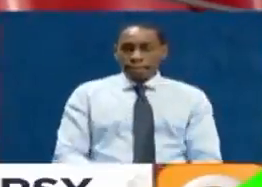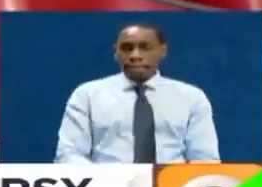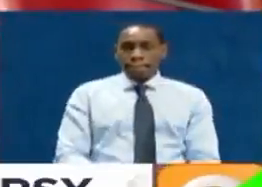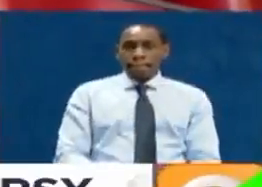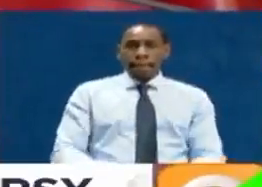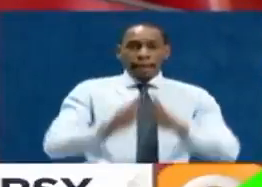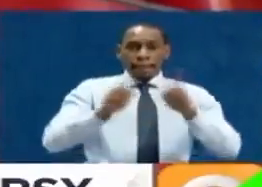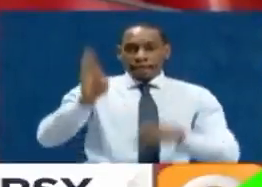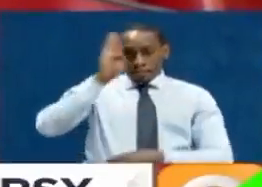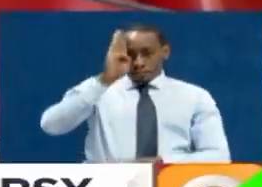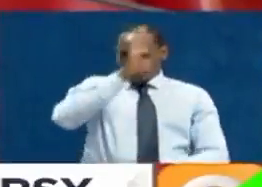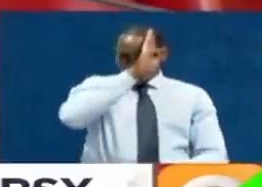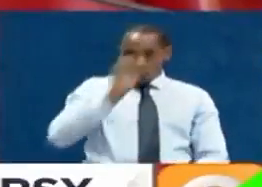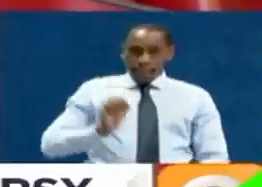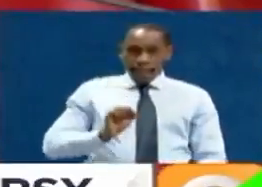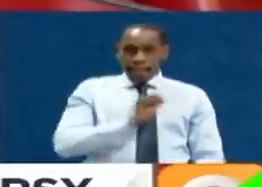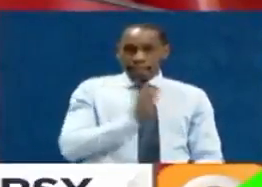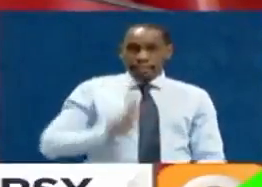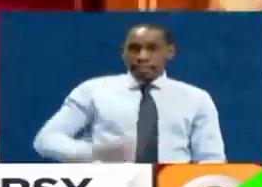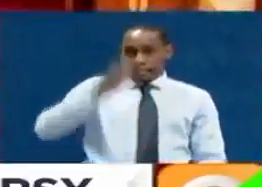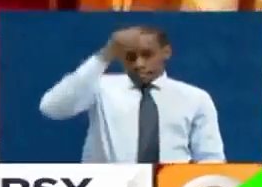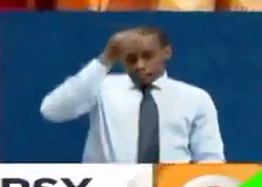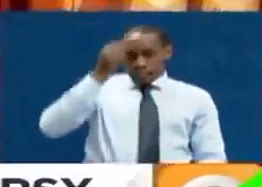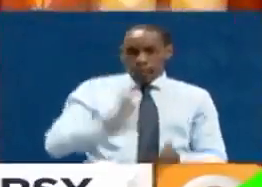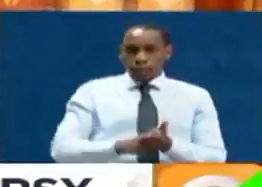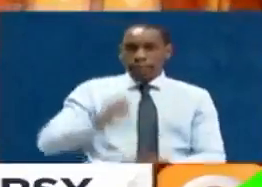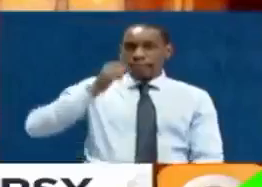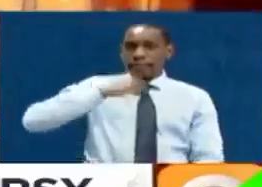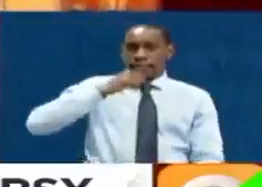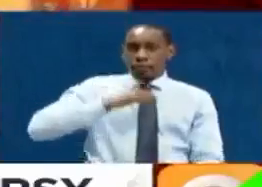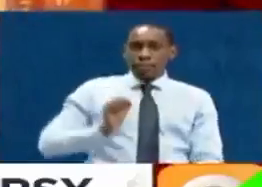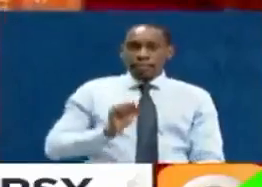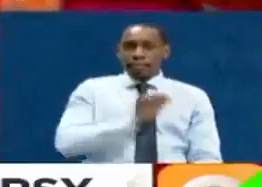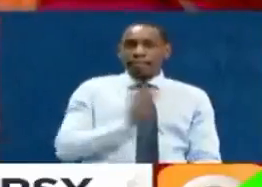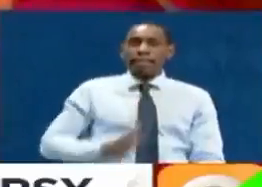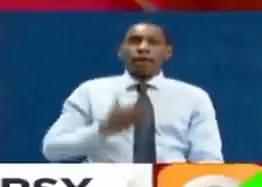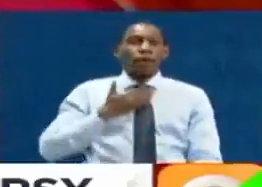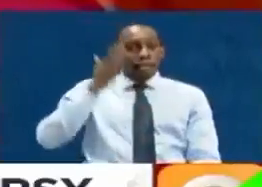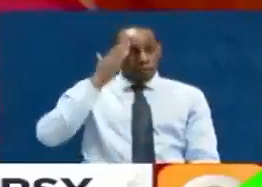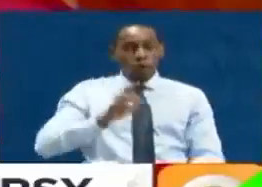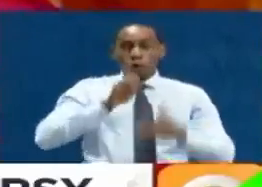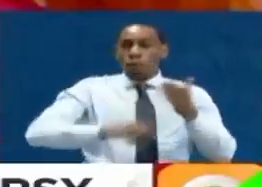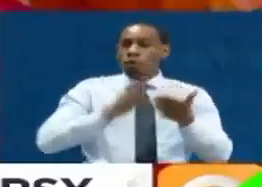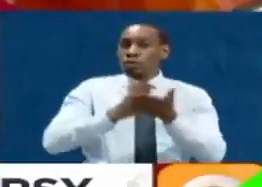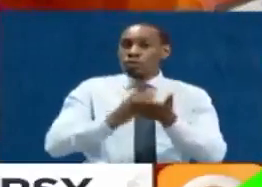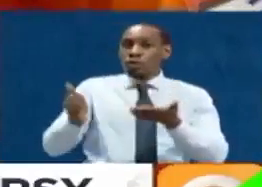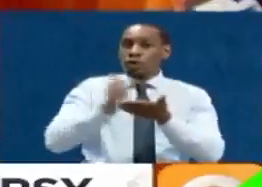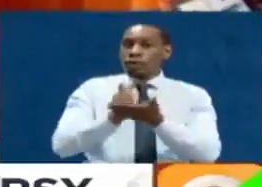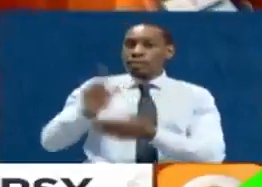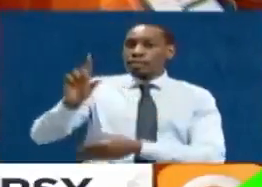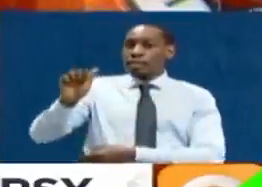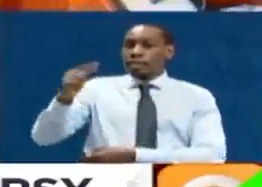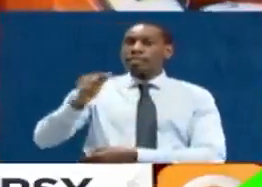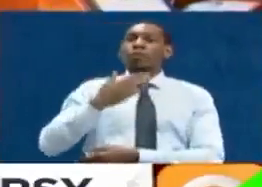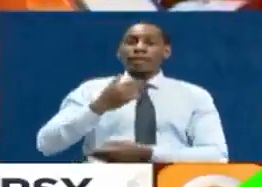agreement. But Bungoma Senator Moses Wetangula and his Kitui counterpart Enoch Wambua demanded to know what exactly the office of the AG